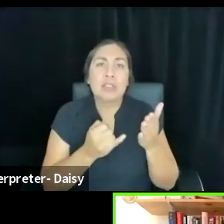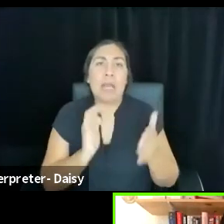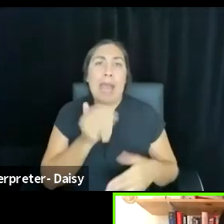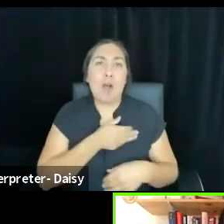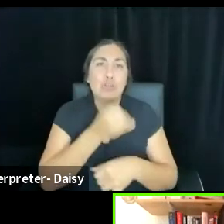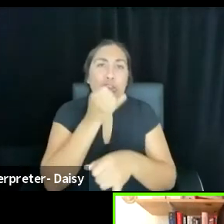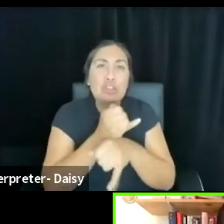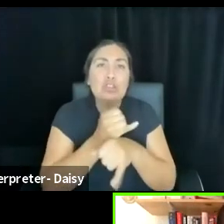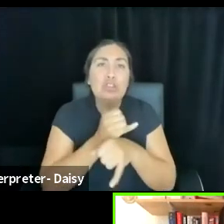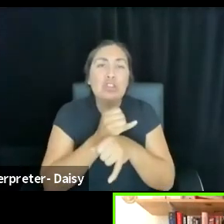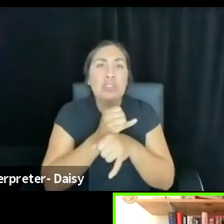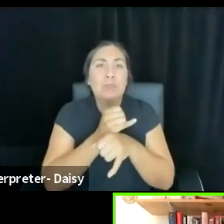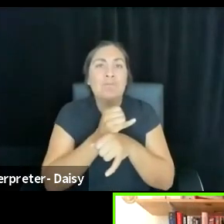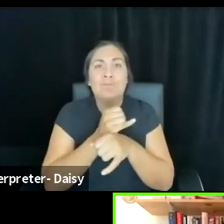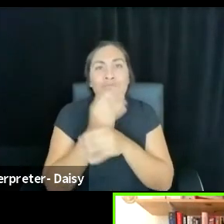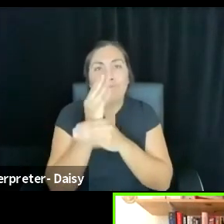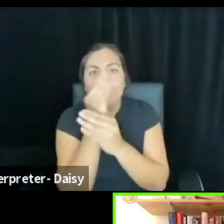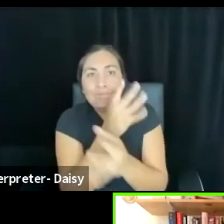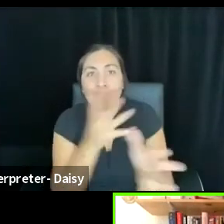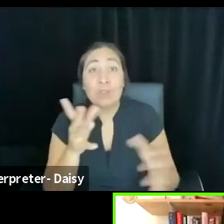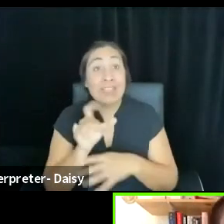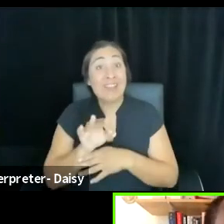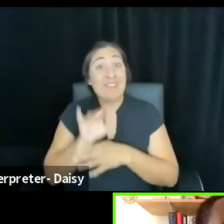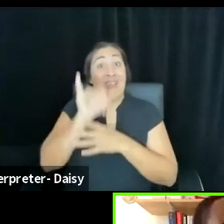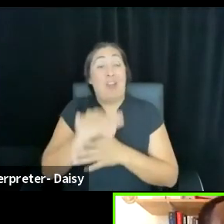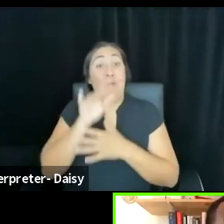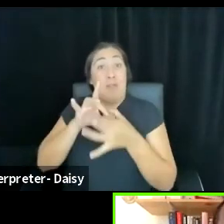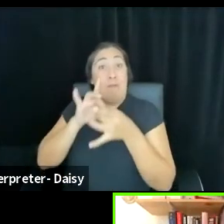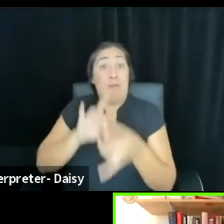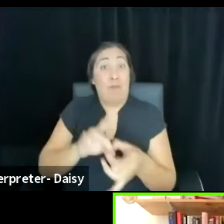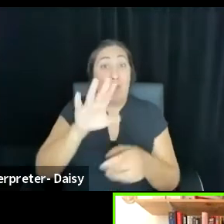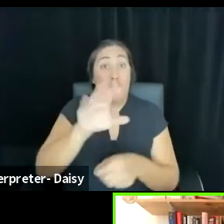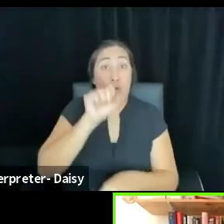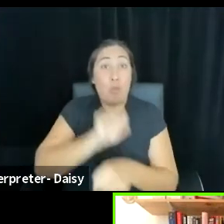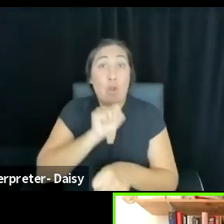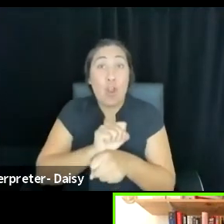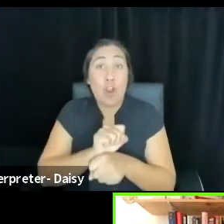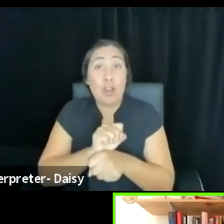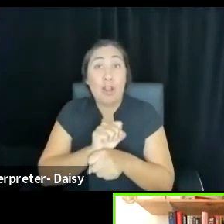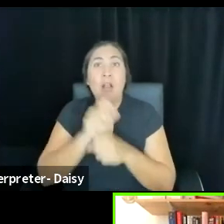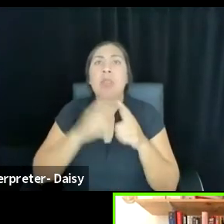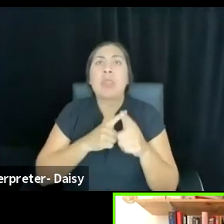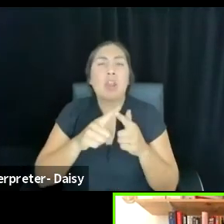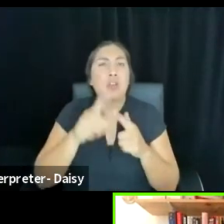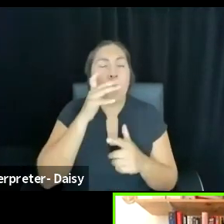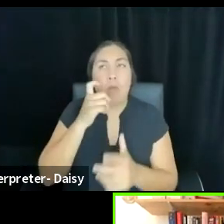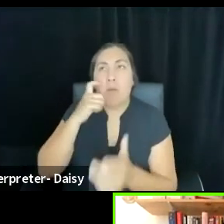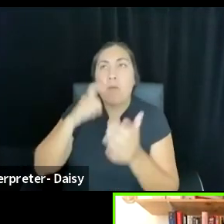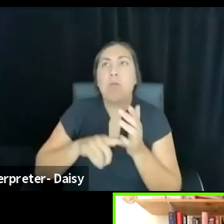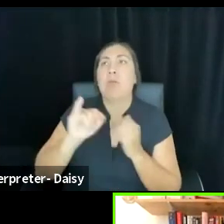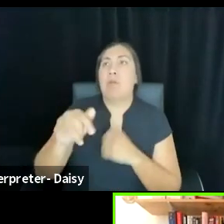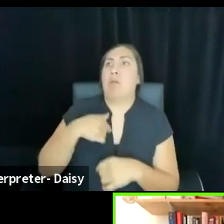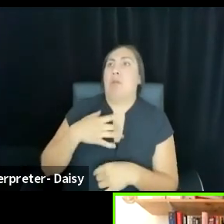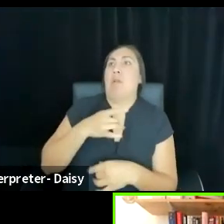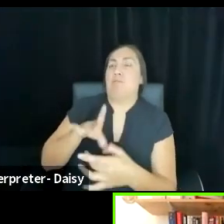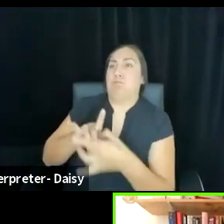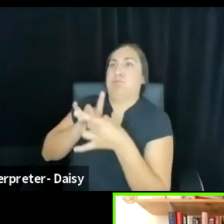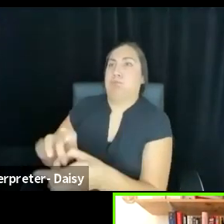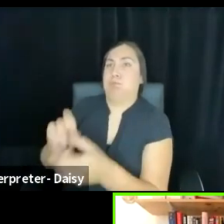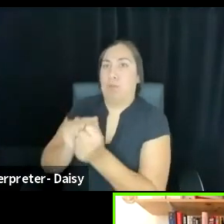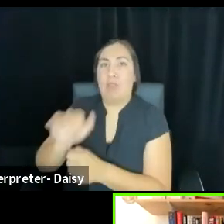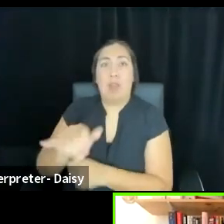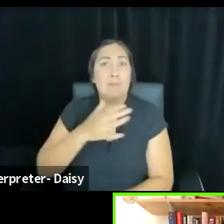that aligns your work, you may find that your recording of that play you took 3 months ago is totally in line with that. Then great. Please, please, please, let's find a way to do